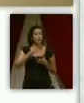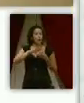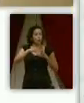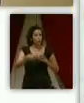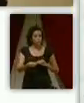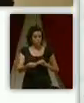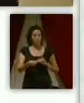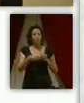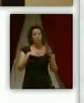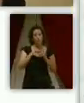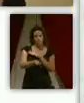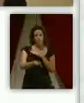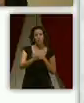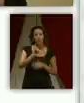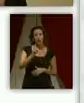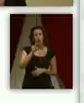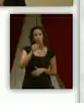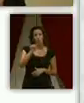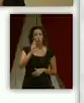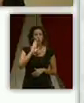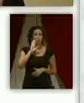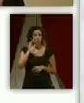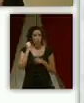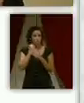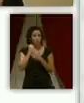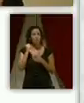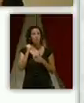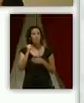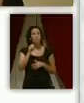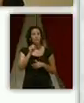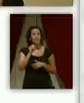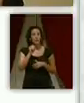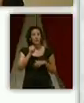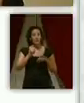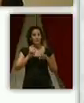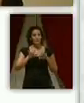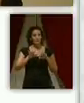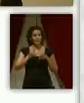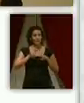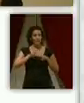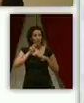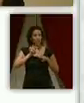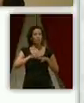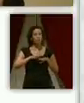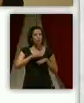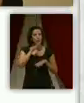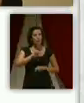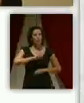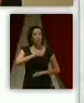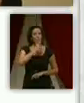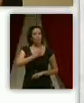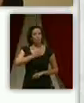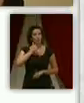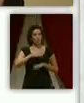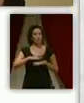on General, Adjustments, Accessibility for 2007, they've put